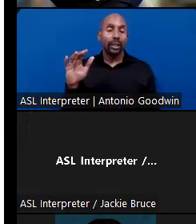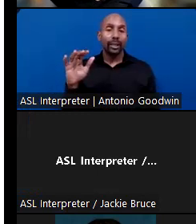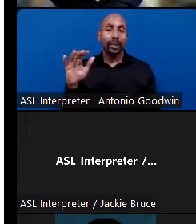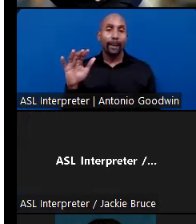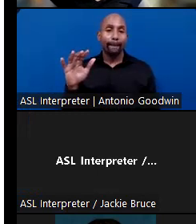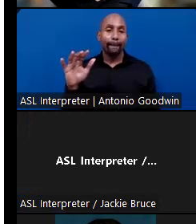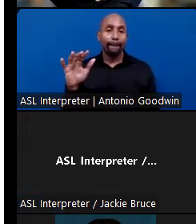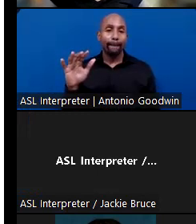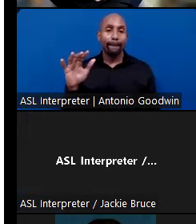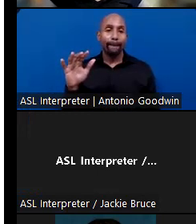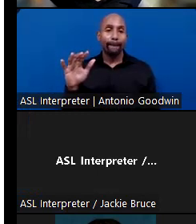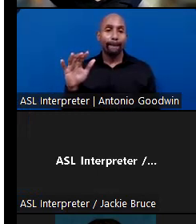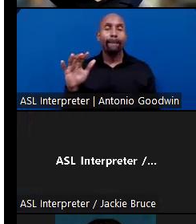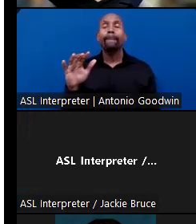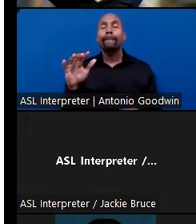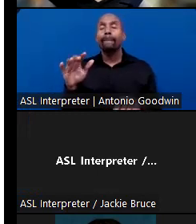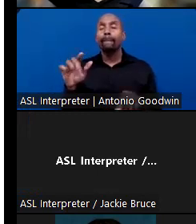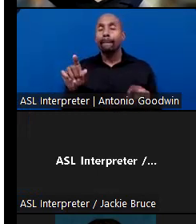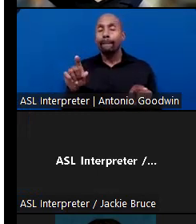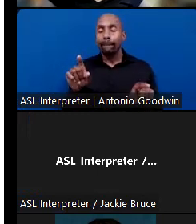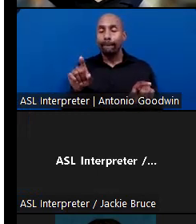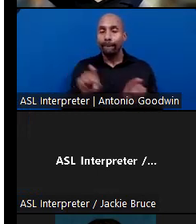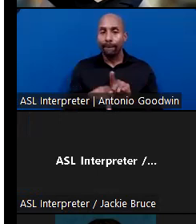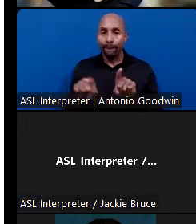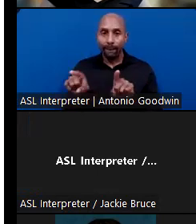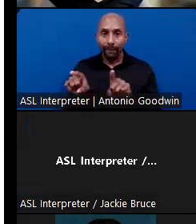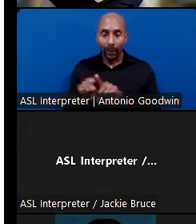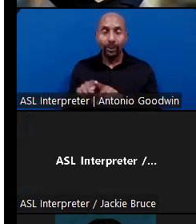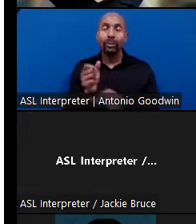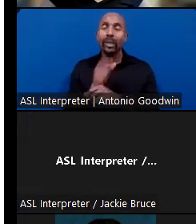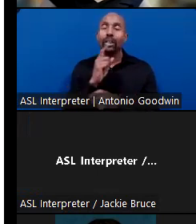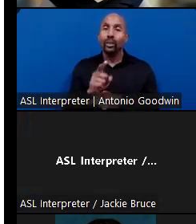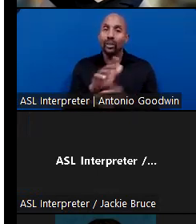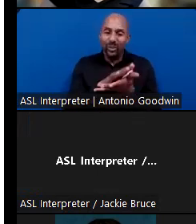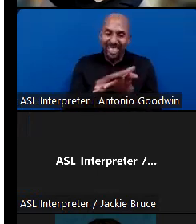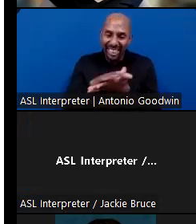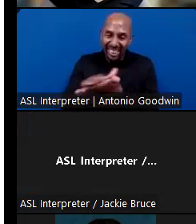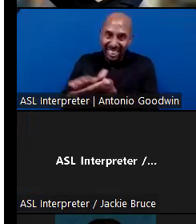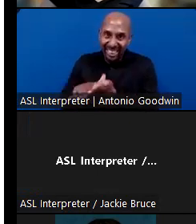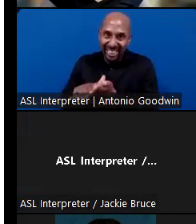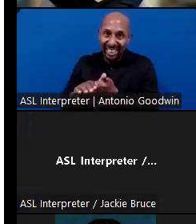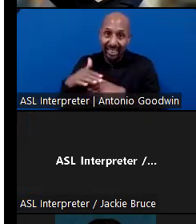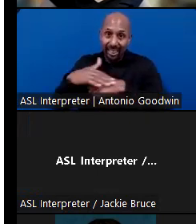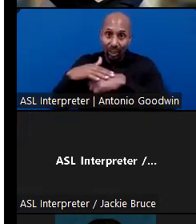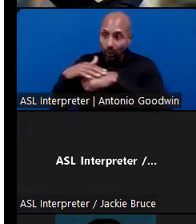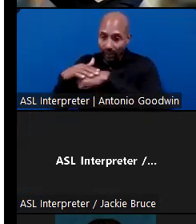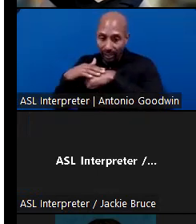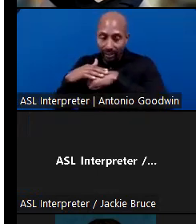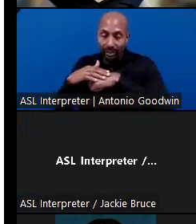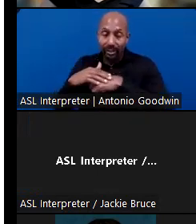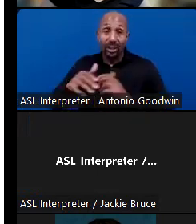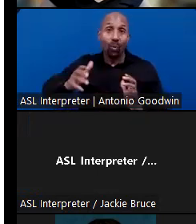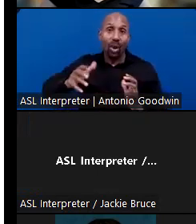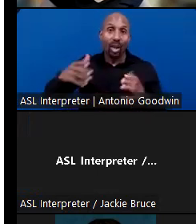then also you want to disinfect surfaces, wash your clothes often. If possible, I want